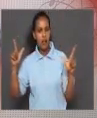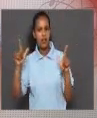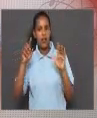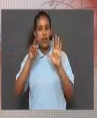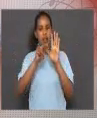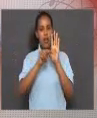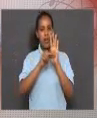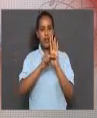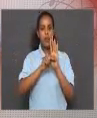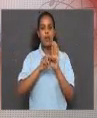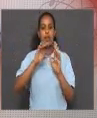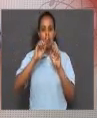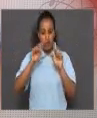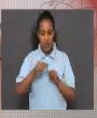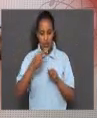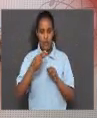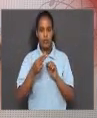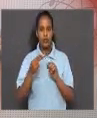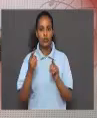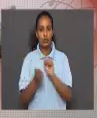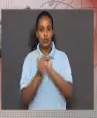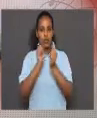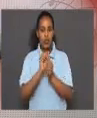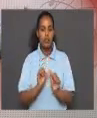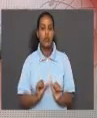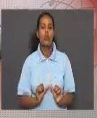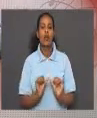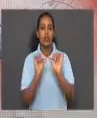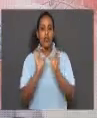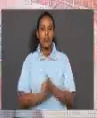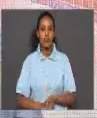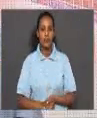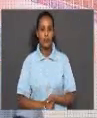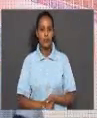negative enthalpy changes are often spontaneous.